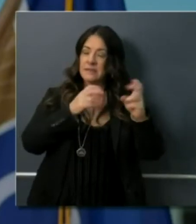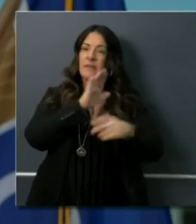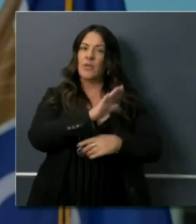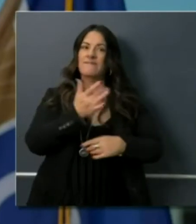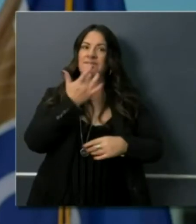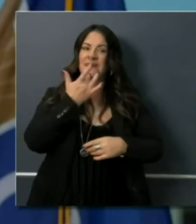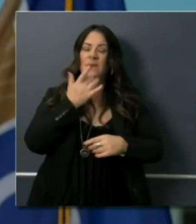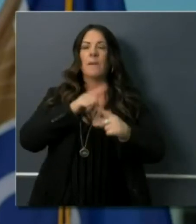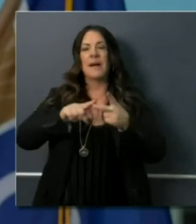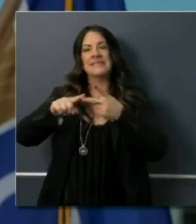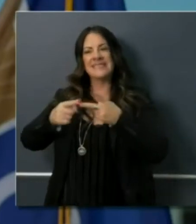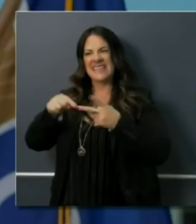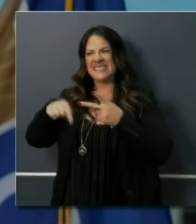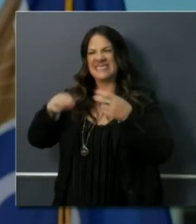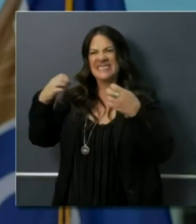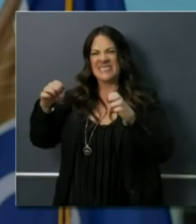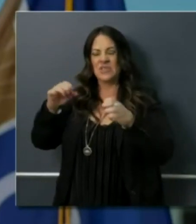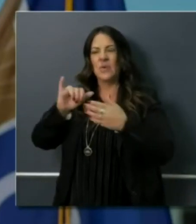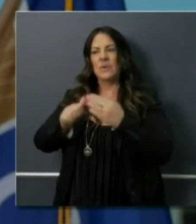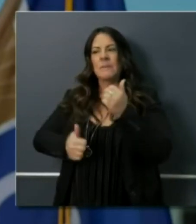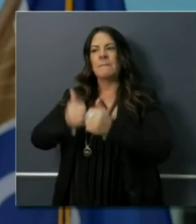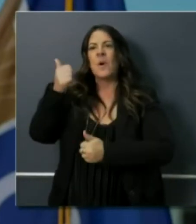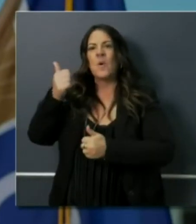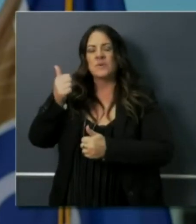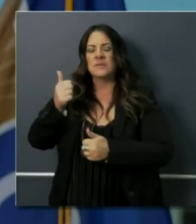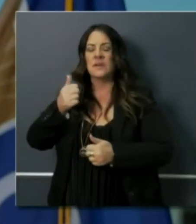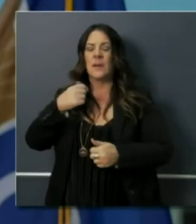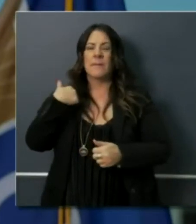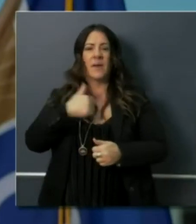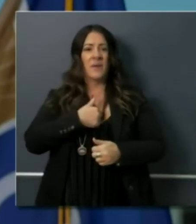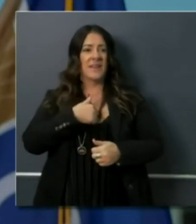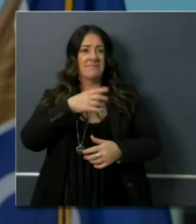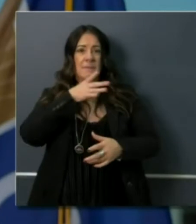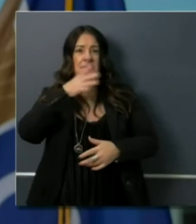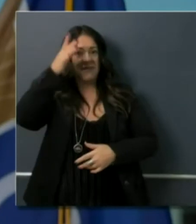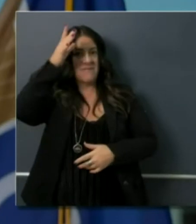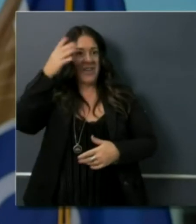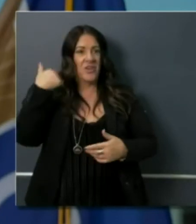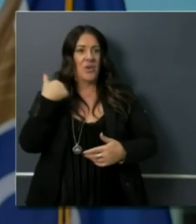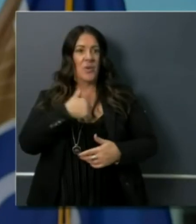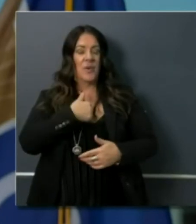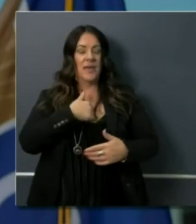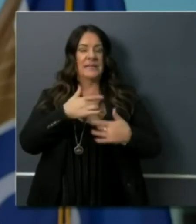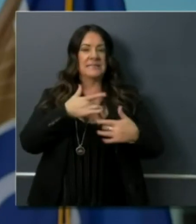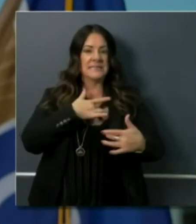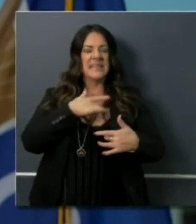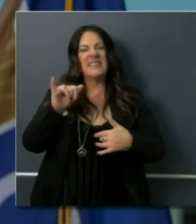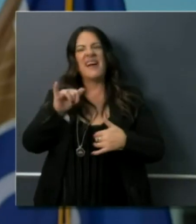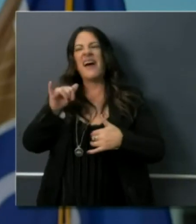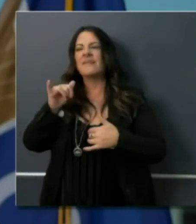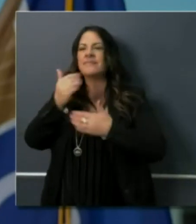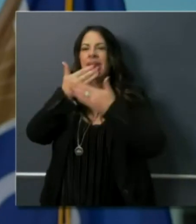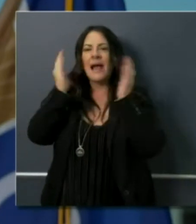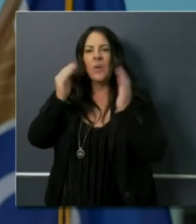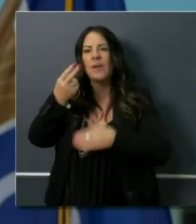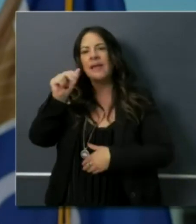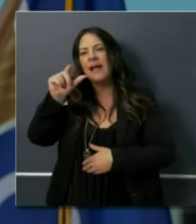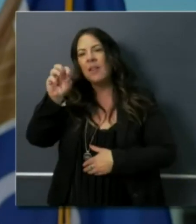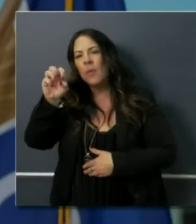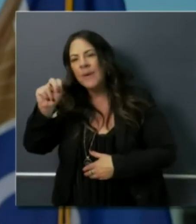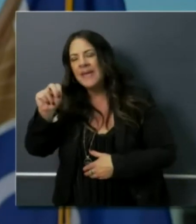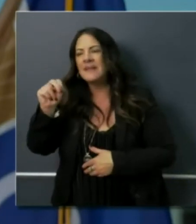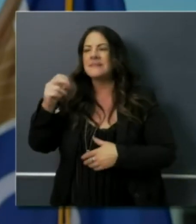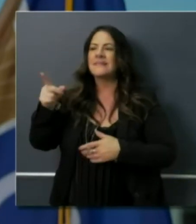most anxiety-inducing as a parent because, like Halloween, there's some side effects to the kind of